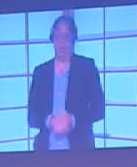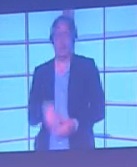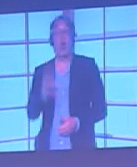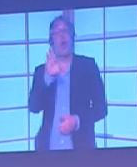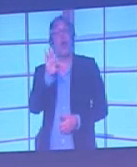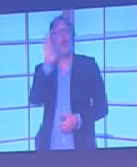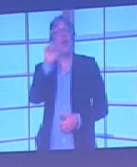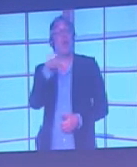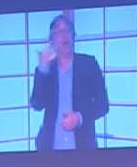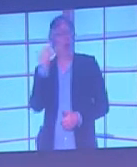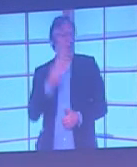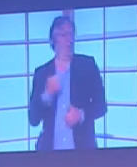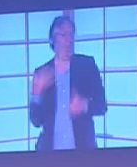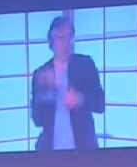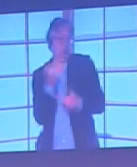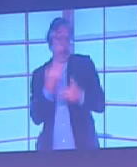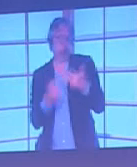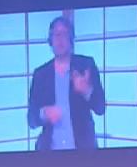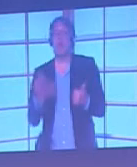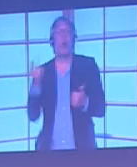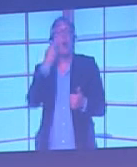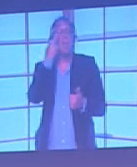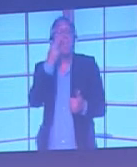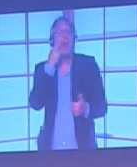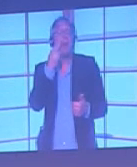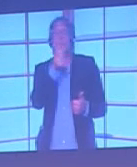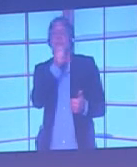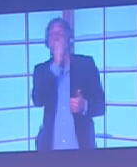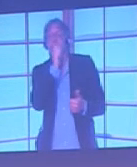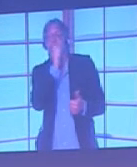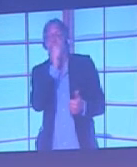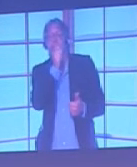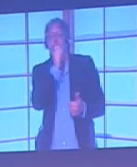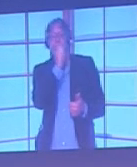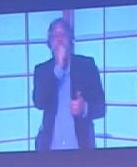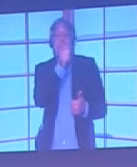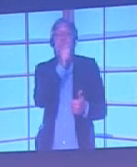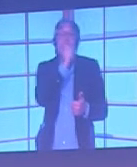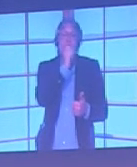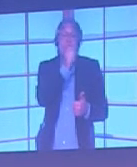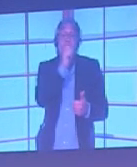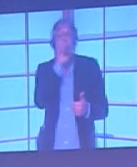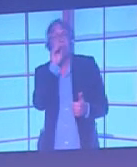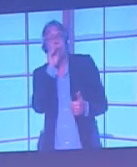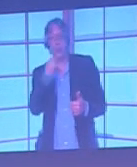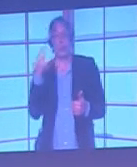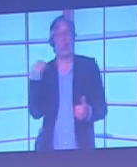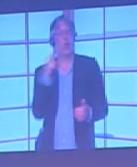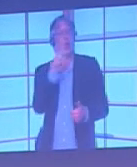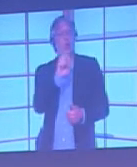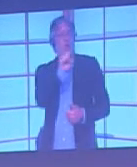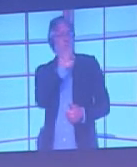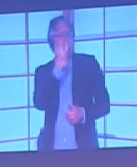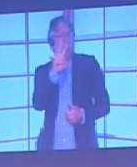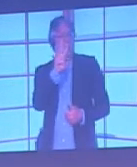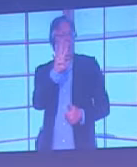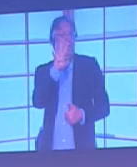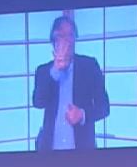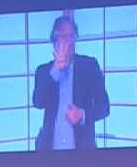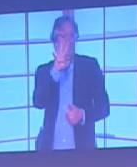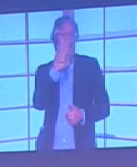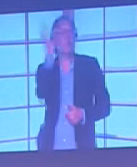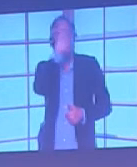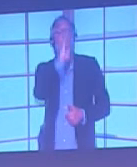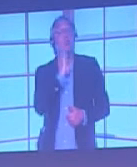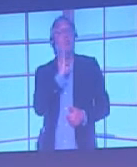including audio description for blind fans at the 2014 World Cup in Brazil. Also,